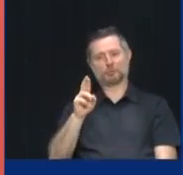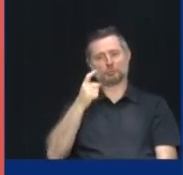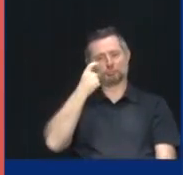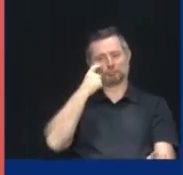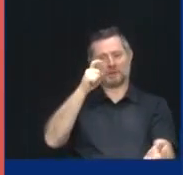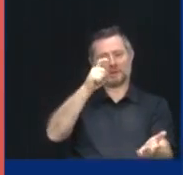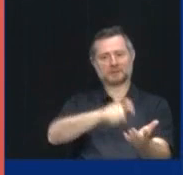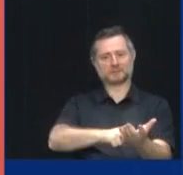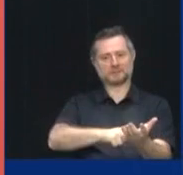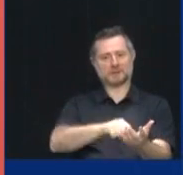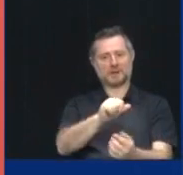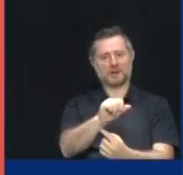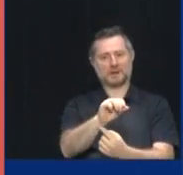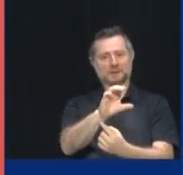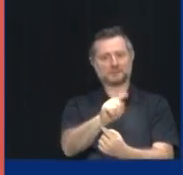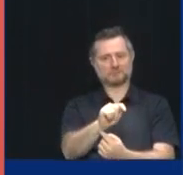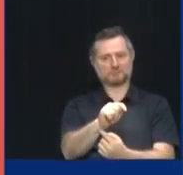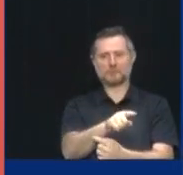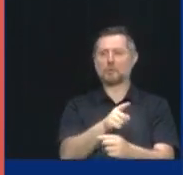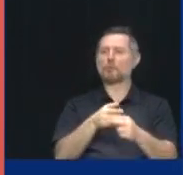next step forward.